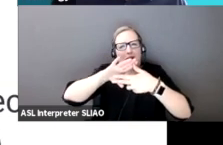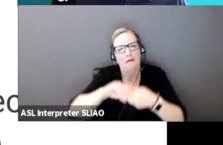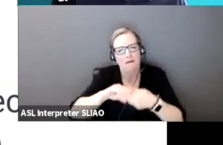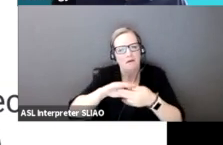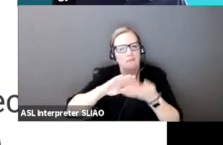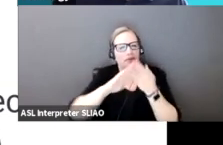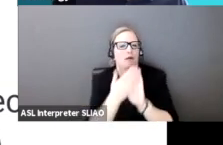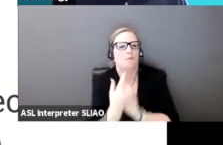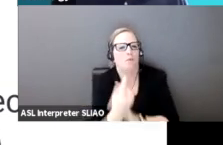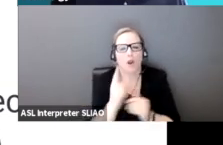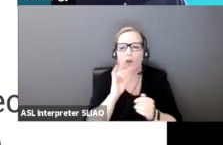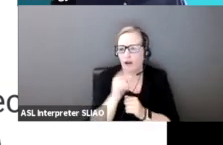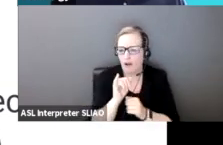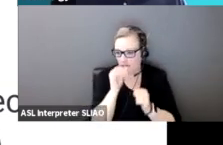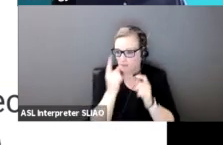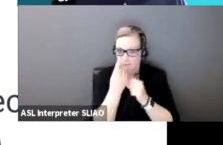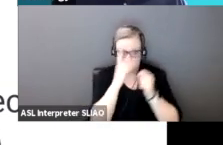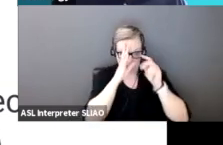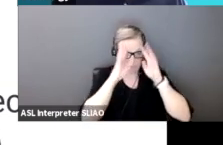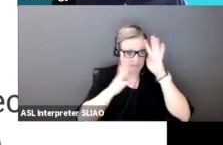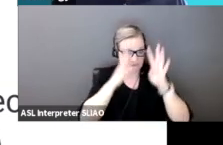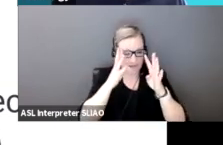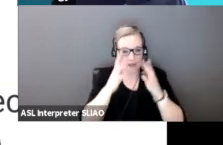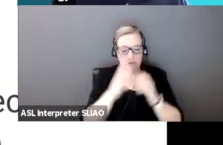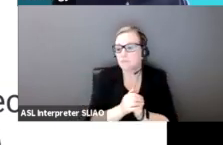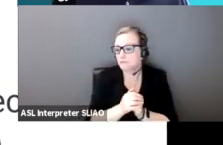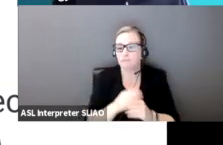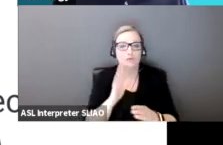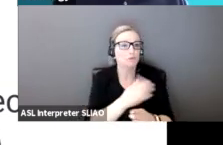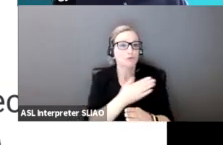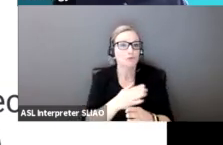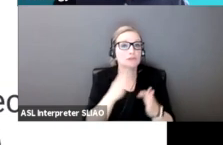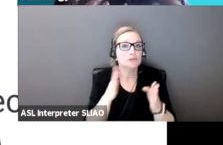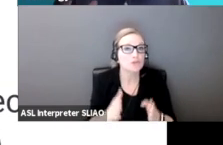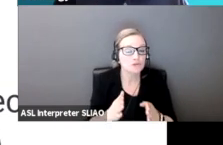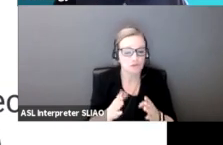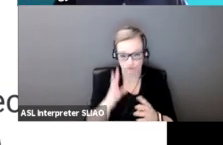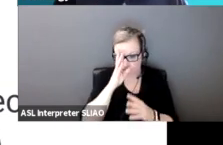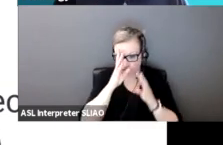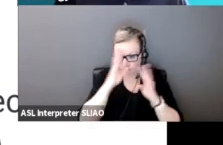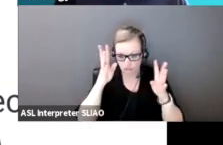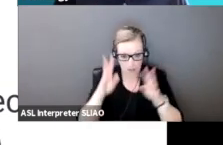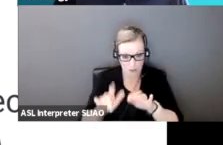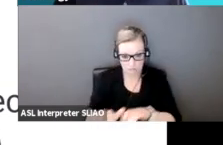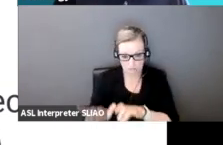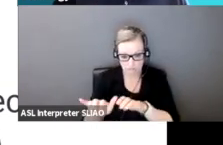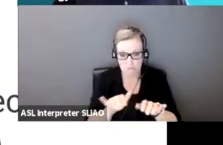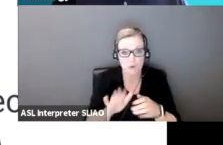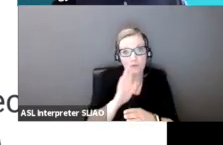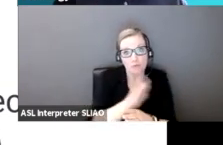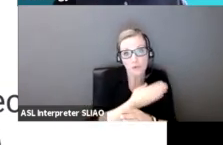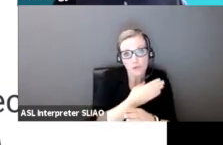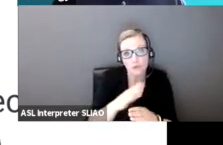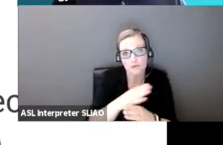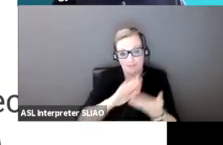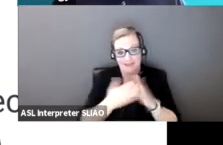the invention, the piece of music that's been composed, that is one element. And